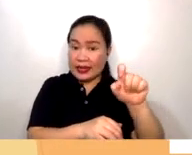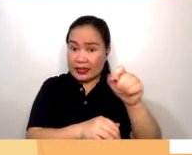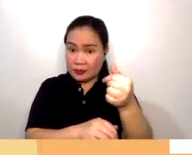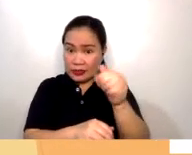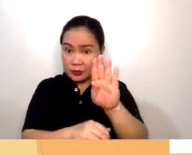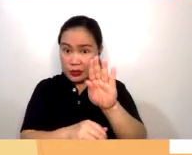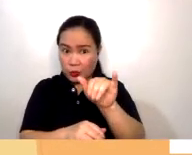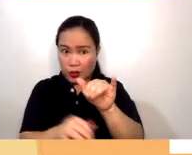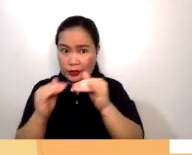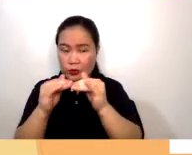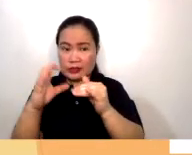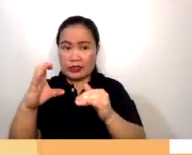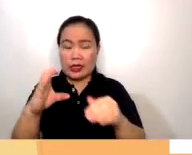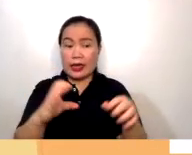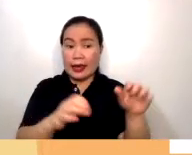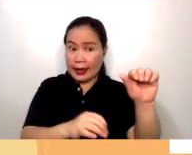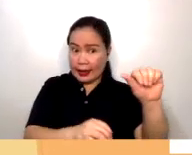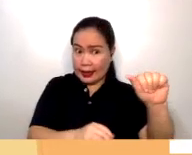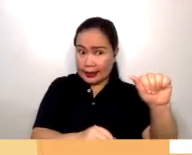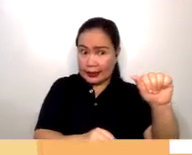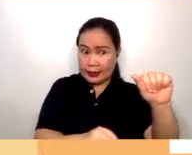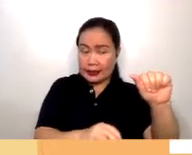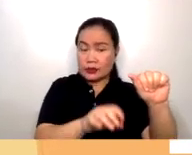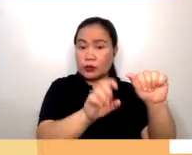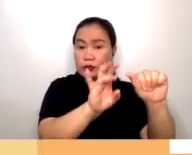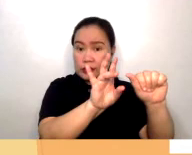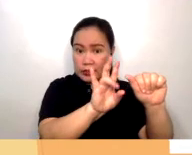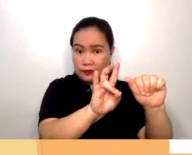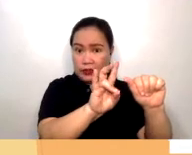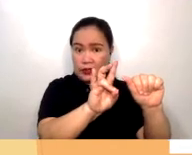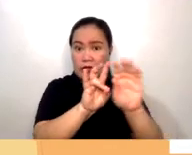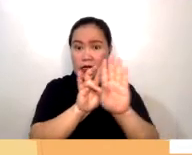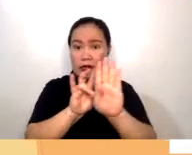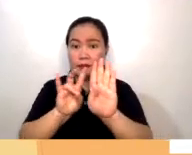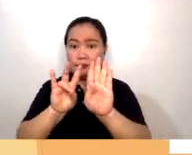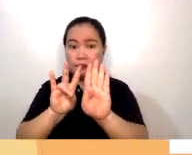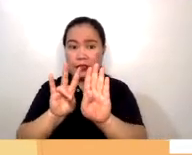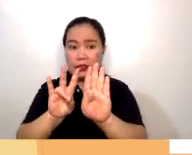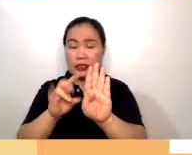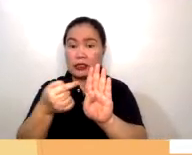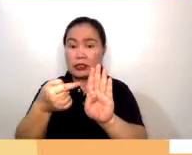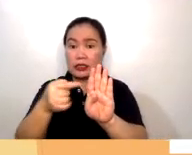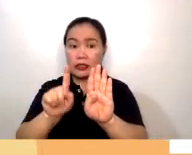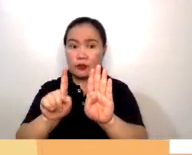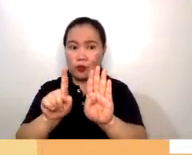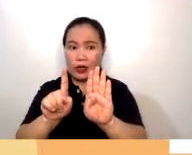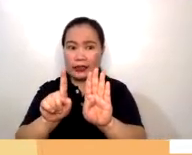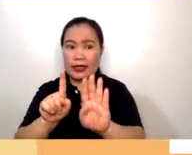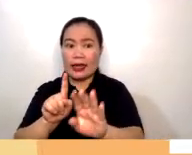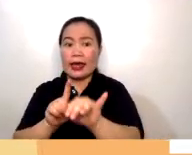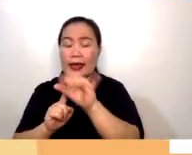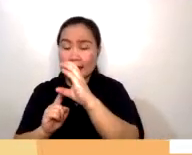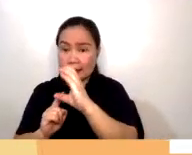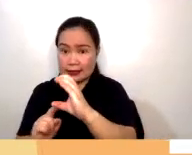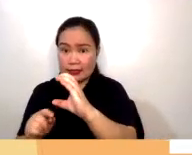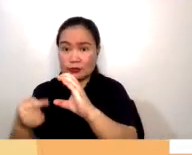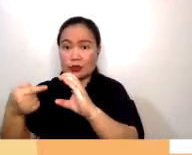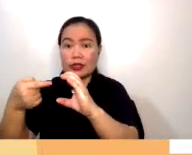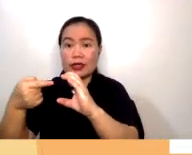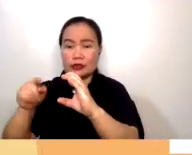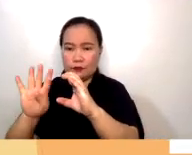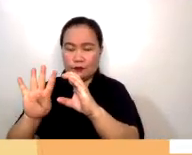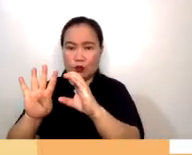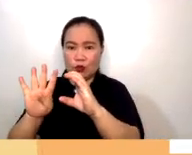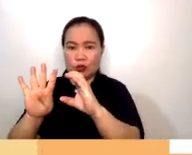what is the value of our a? So, a is equal to 7, b is equal to negative 1, and c